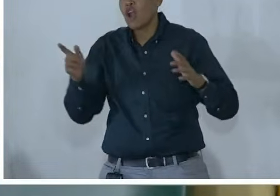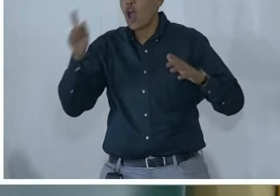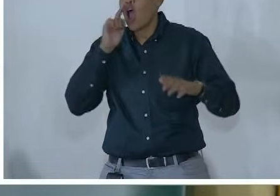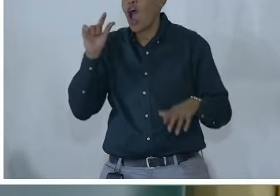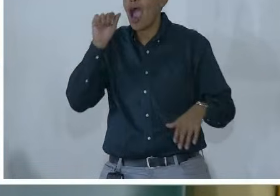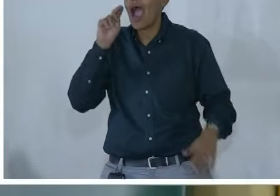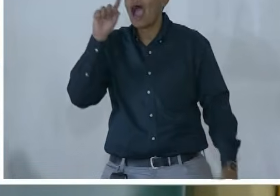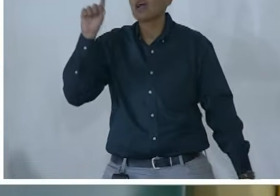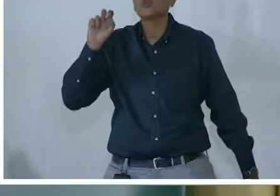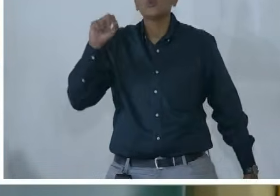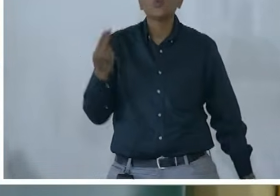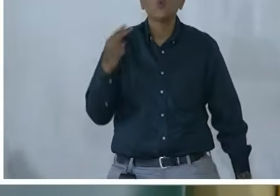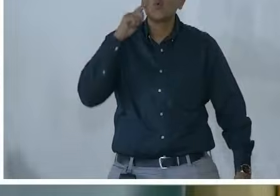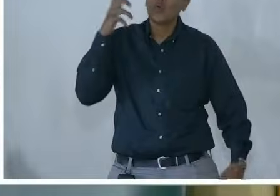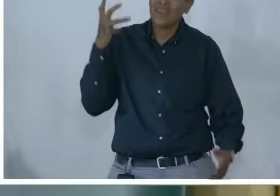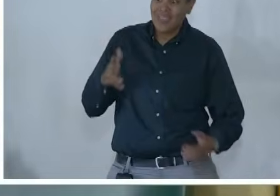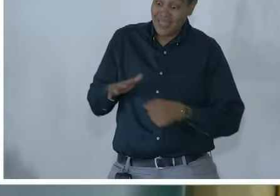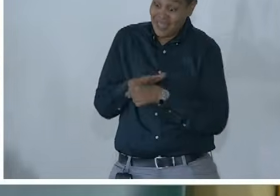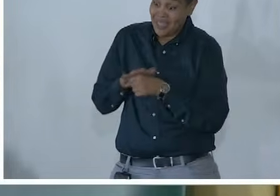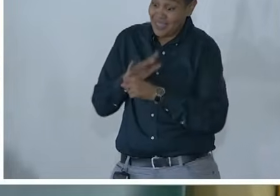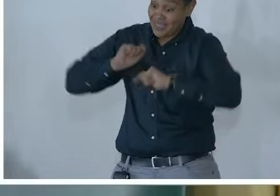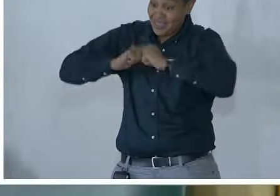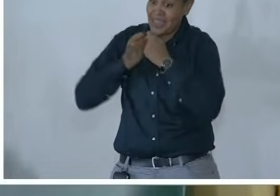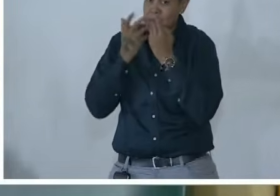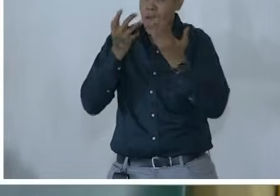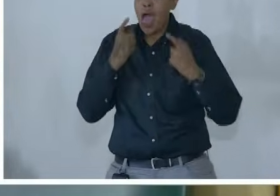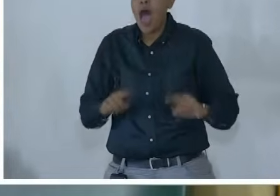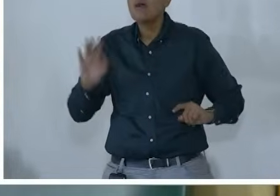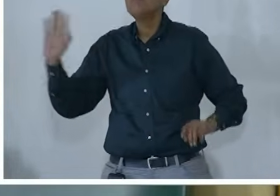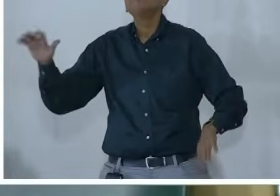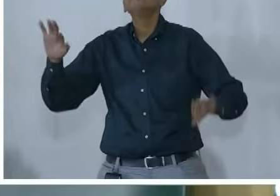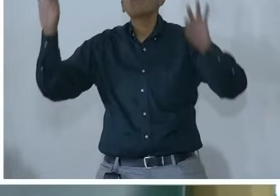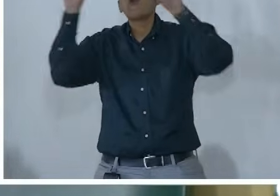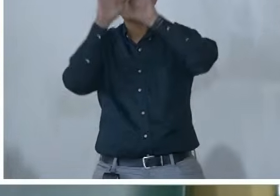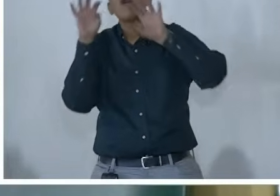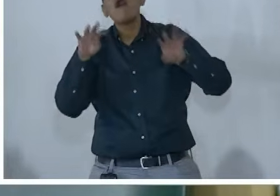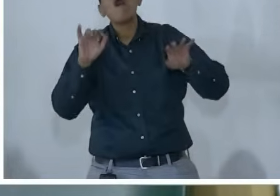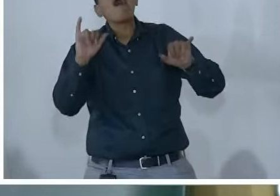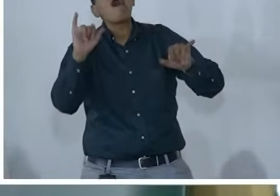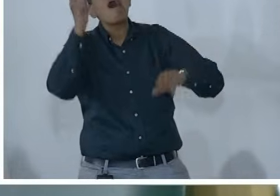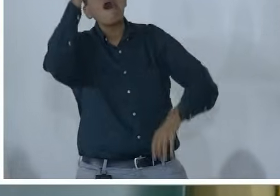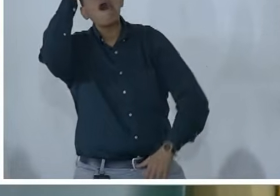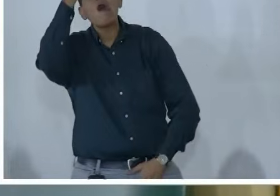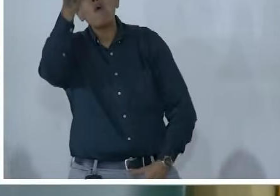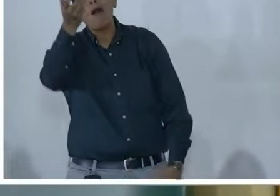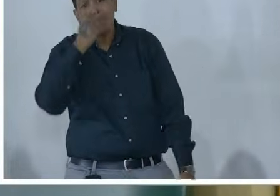Gansu province and his team. It is important to understand, Madam